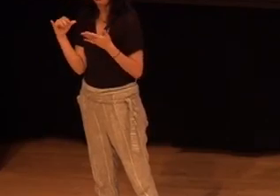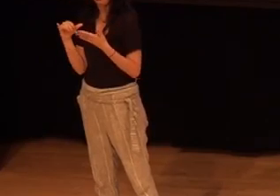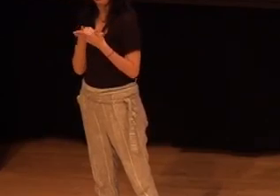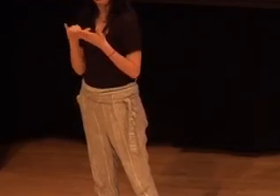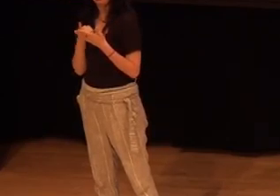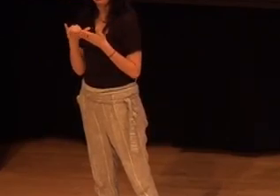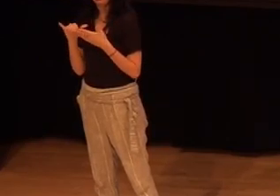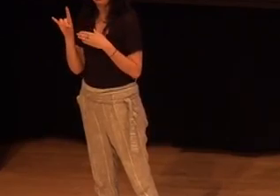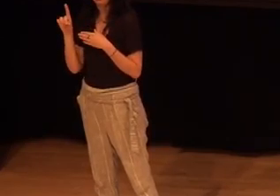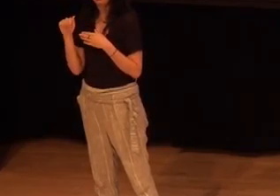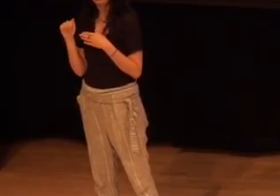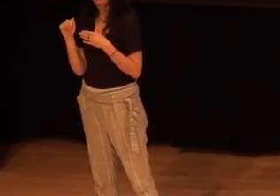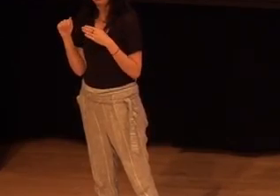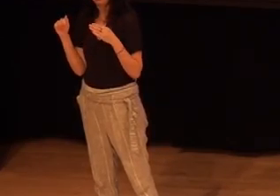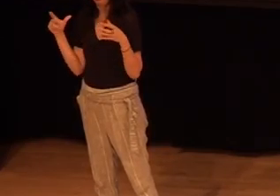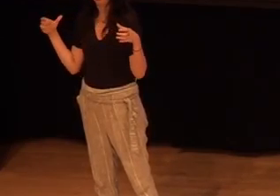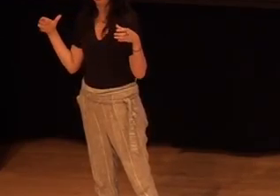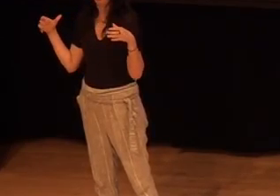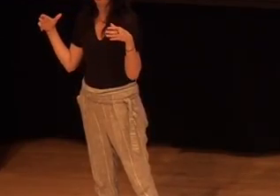City disability-based